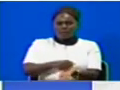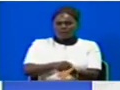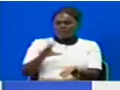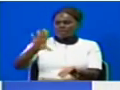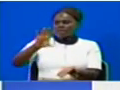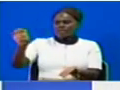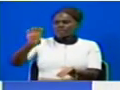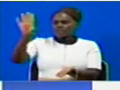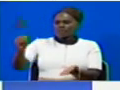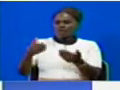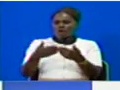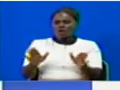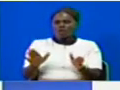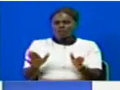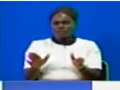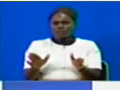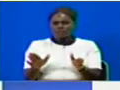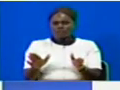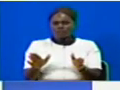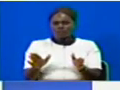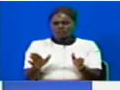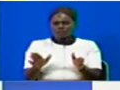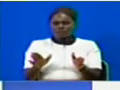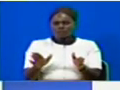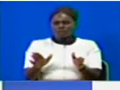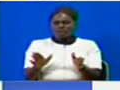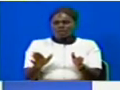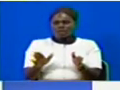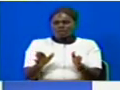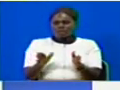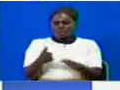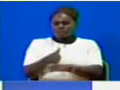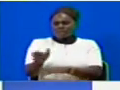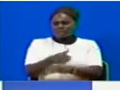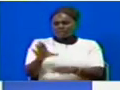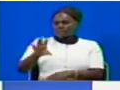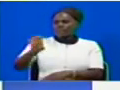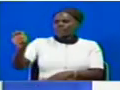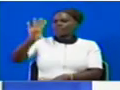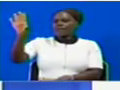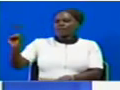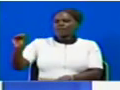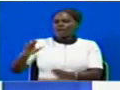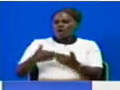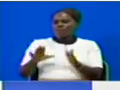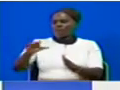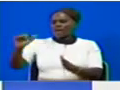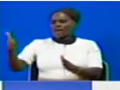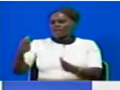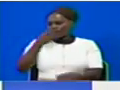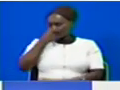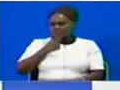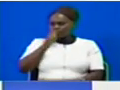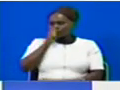Africa. The opening of the Kenya venture puts to four the number of outlets in East Africa after opening one in Tanzania.